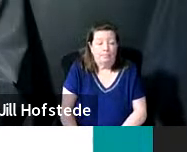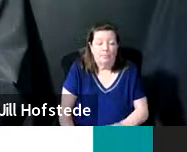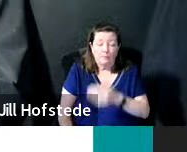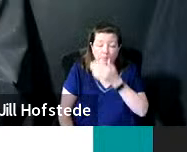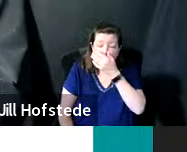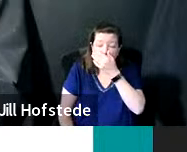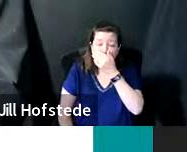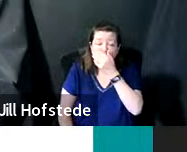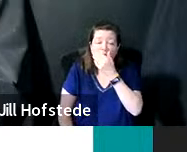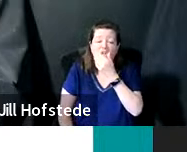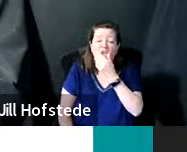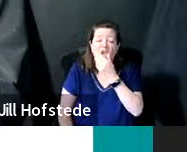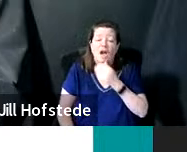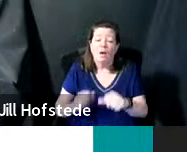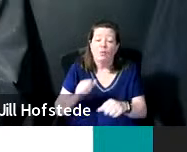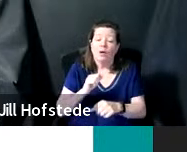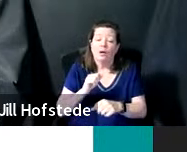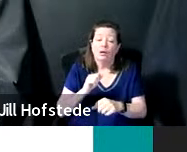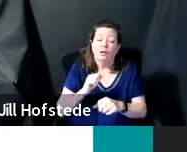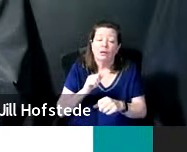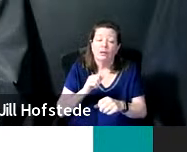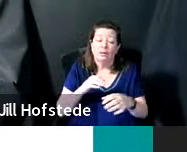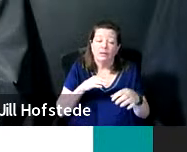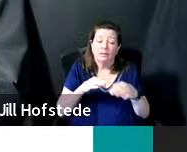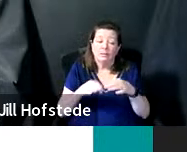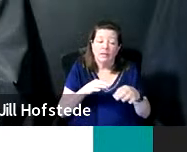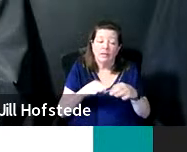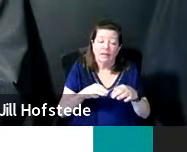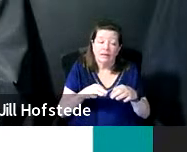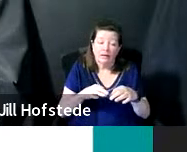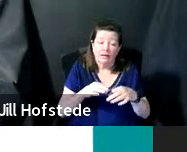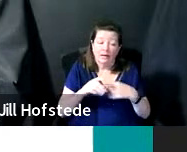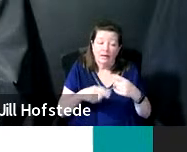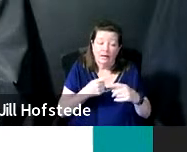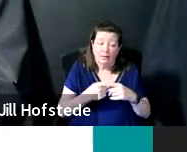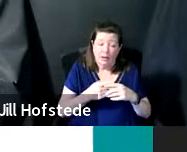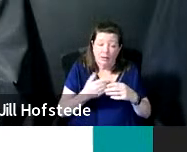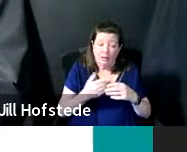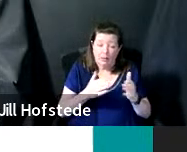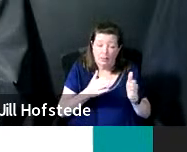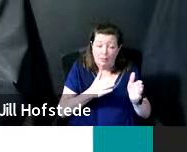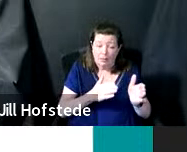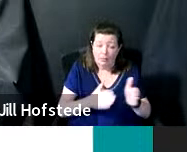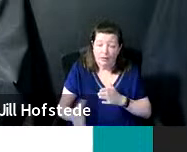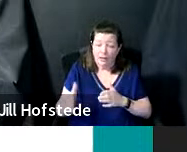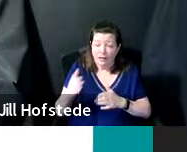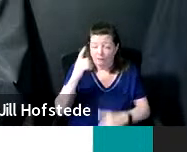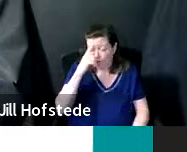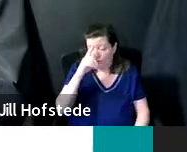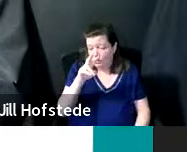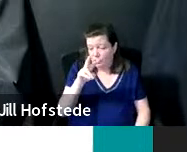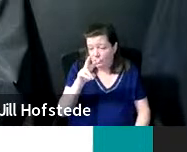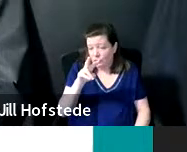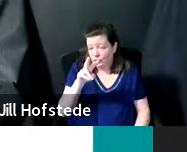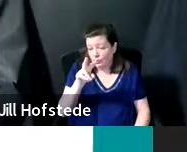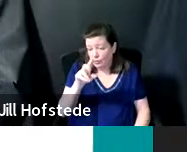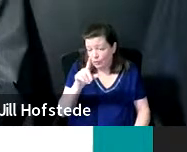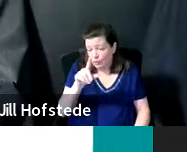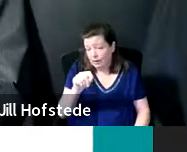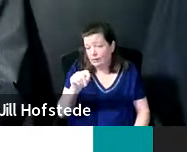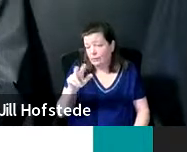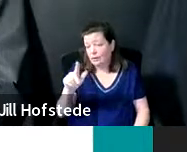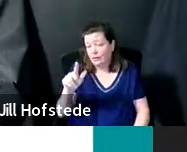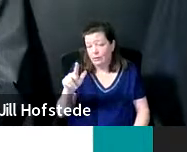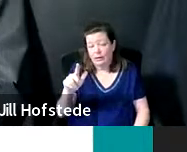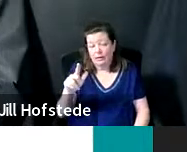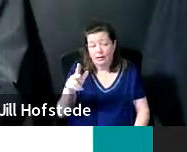So I'm just going to walk you through some of the high level parts of our community engagement plan for the rest of 2023. Some of